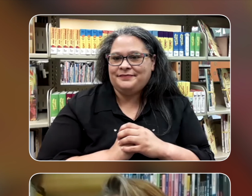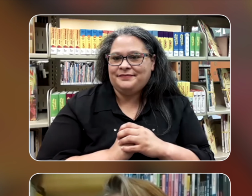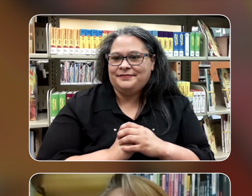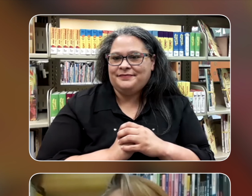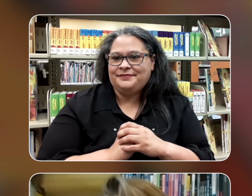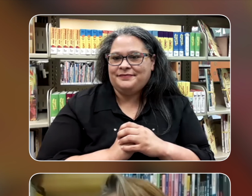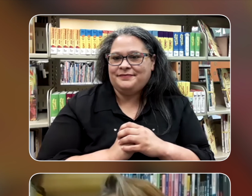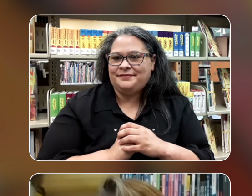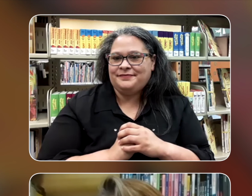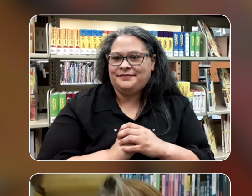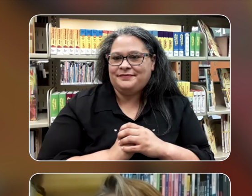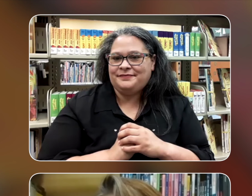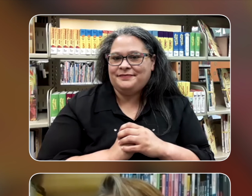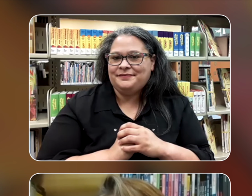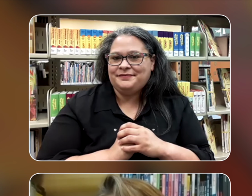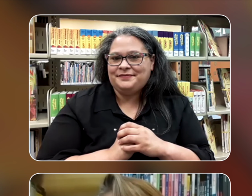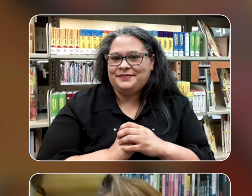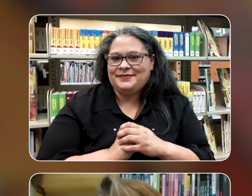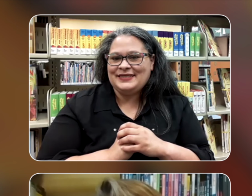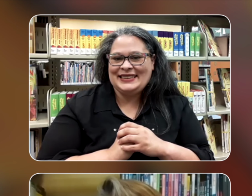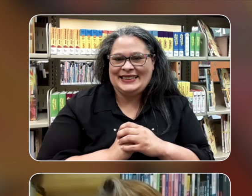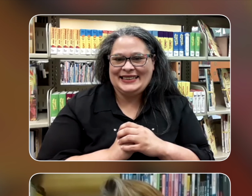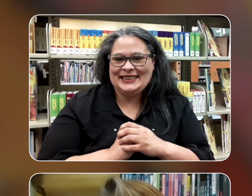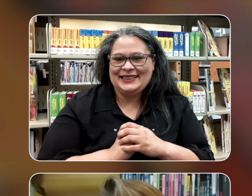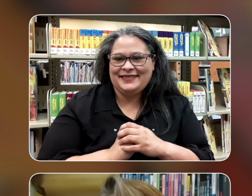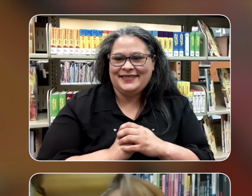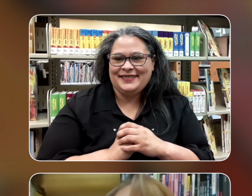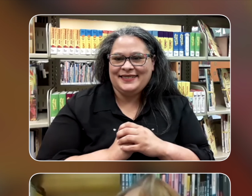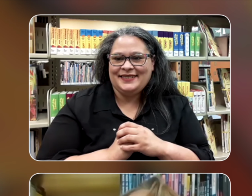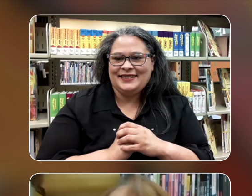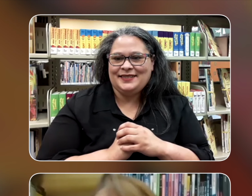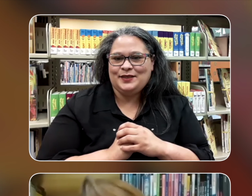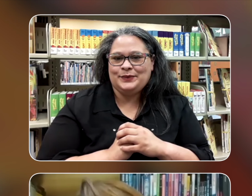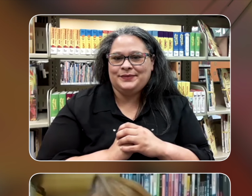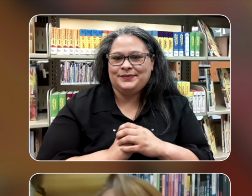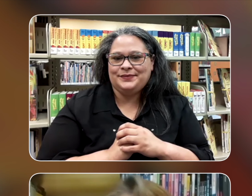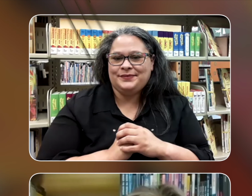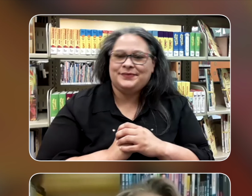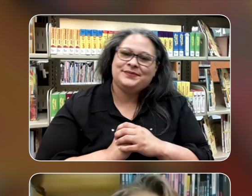maravillosa. Señorita Yamiko Apple, brinco todo el camino a casa.